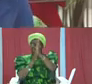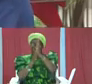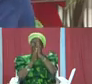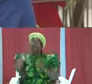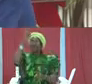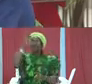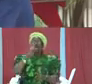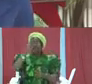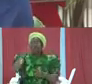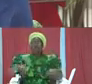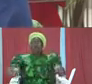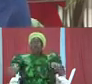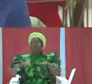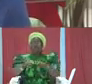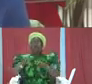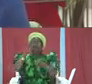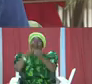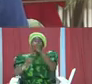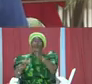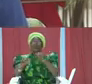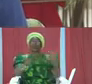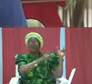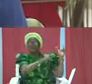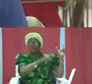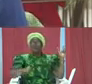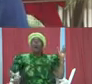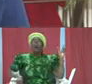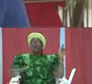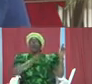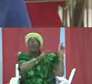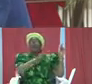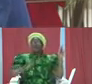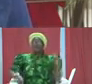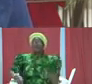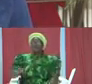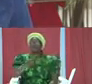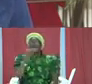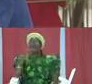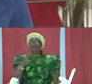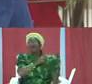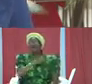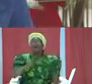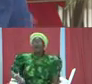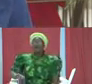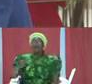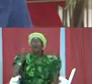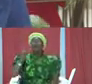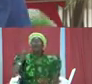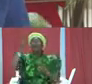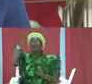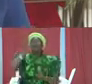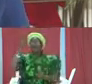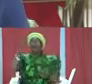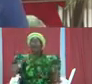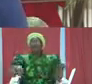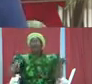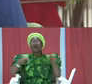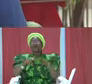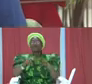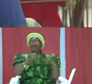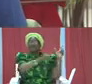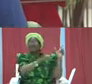Worthy, O Lord, King of kings, you are worthy. Lord of lords, you are worthy.